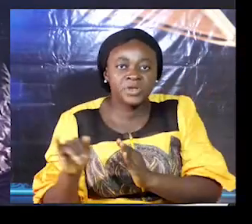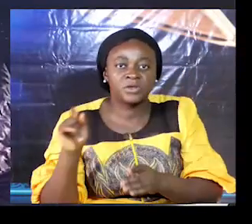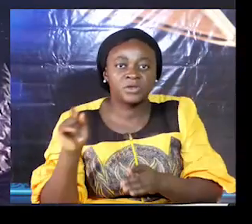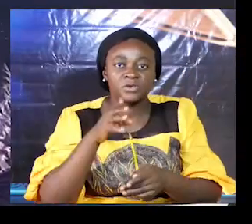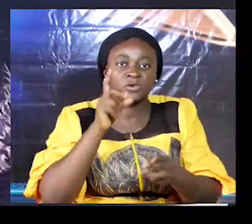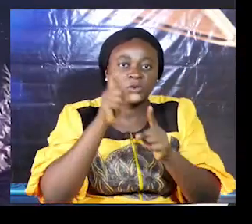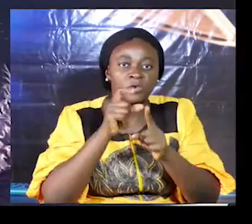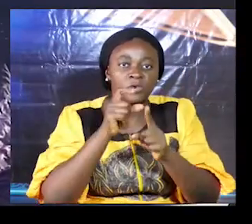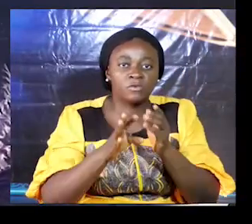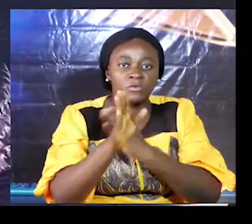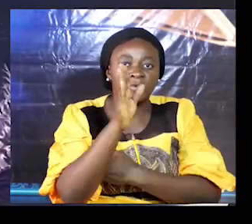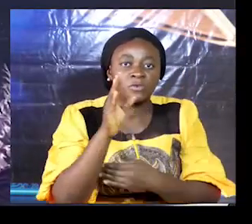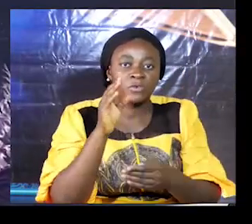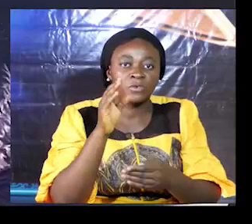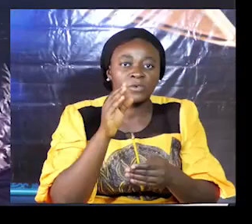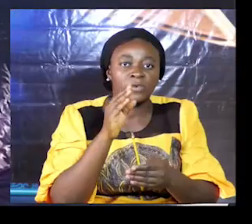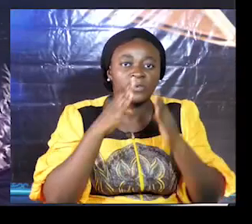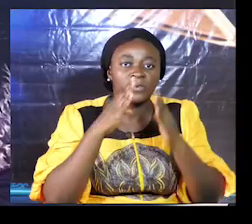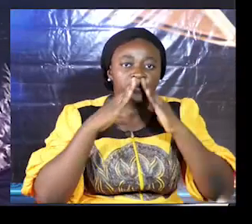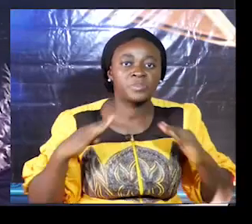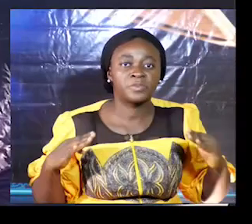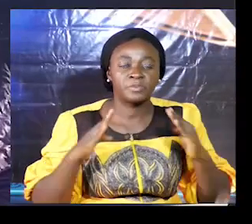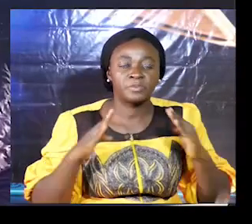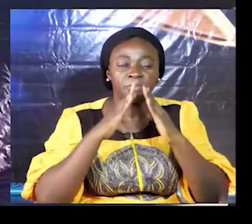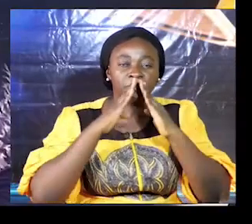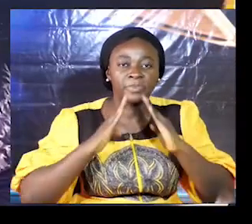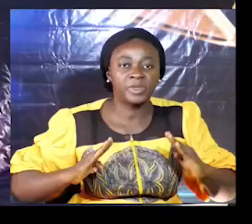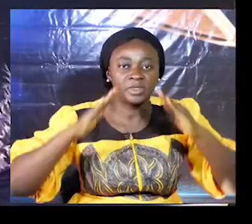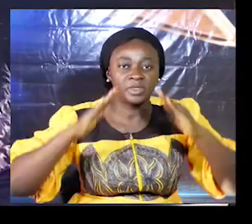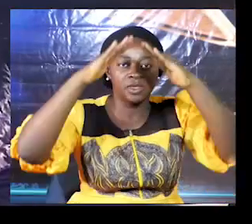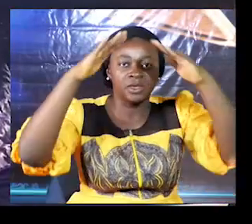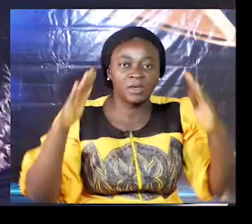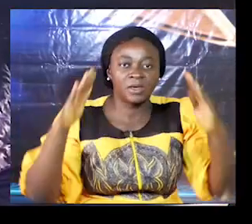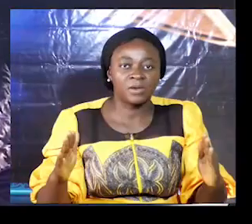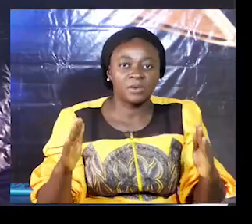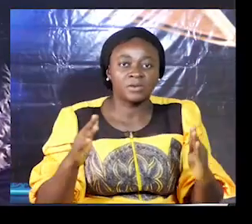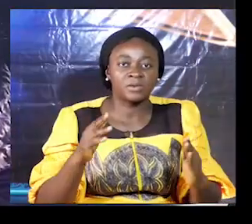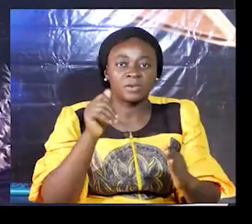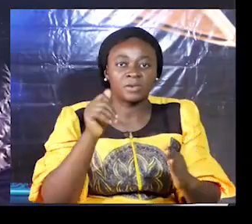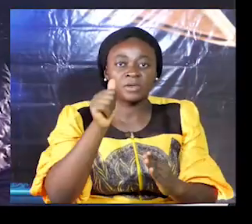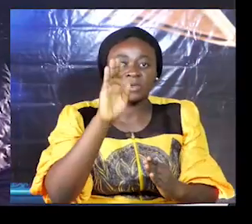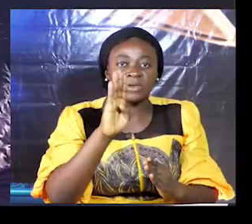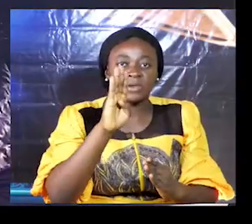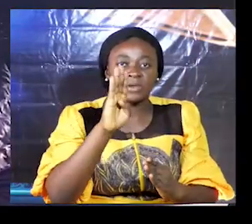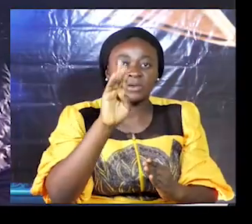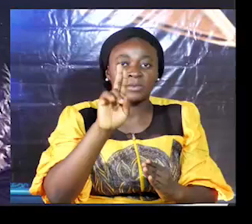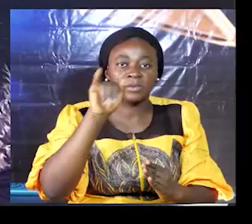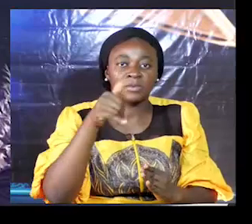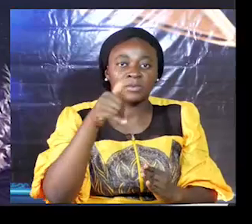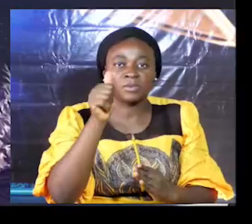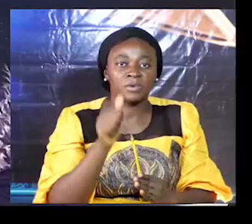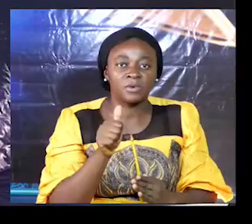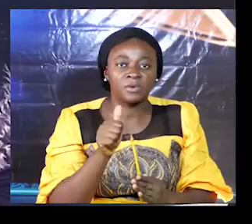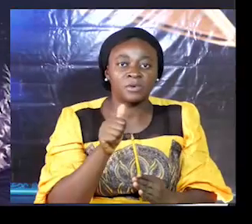Abuja. Our focus on this meeting is to ensure that all our children out there, young ones,